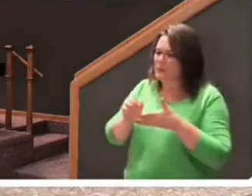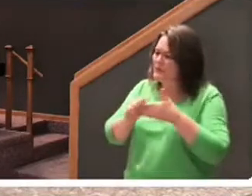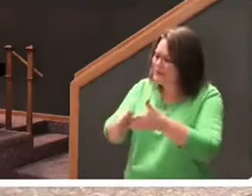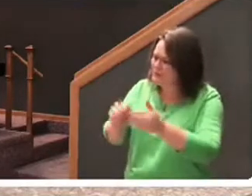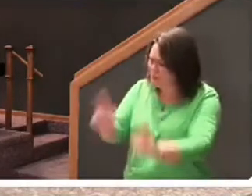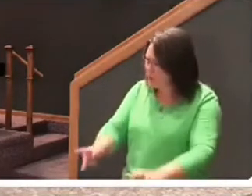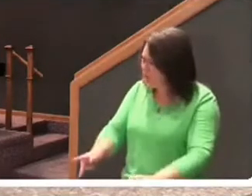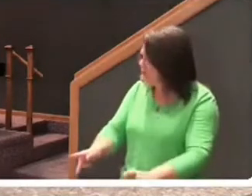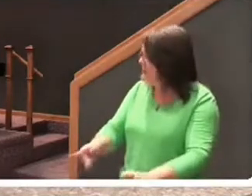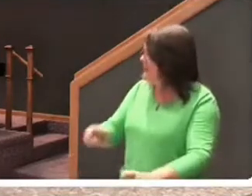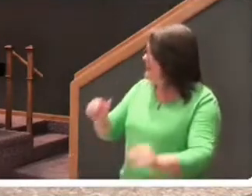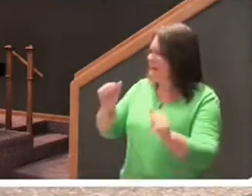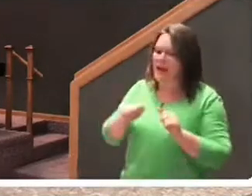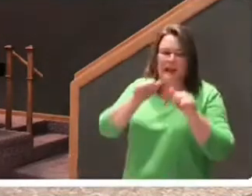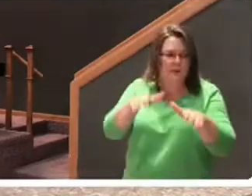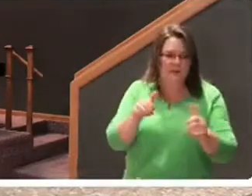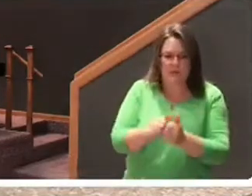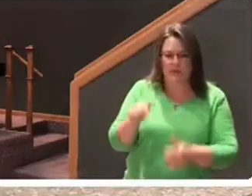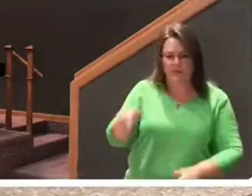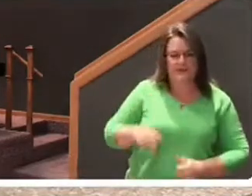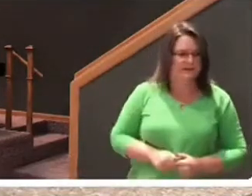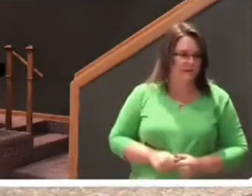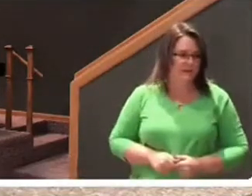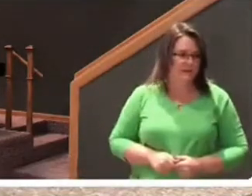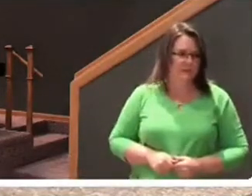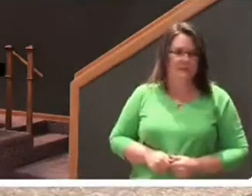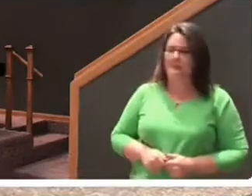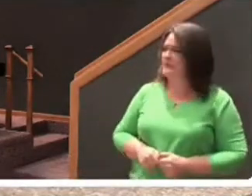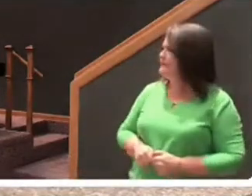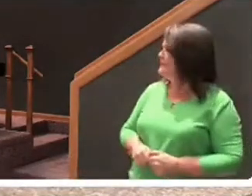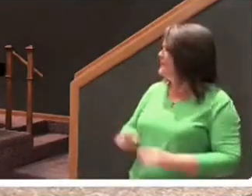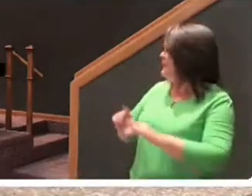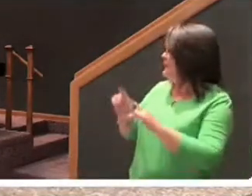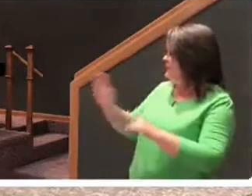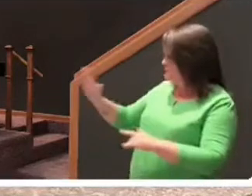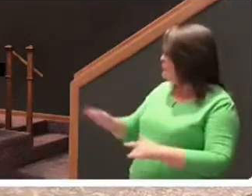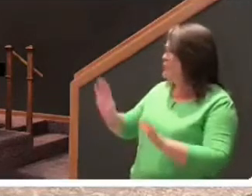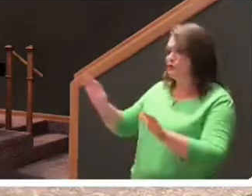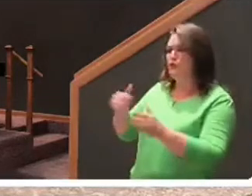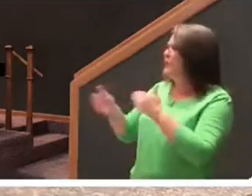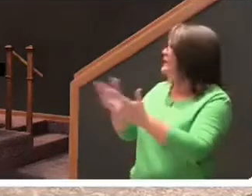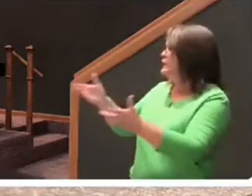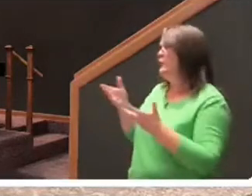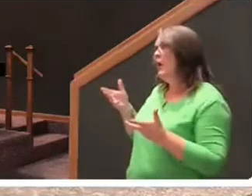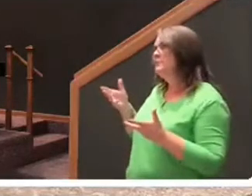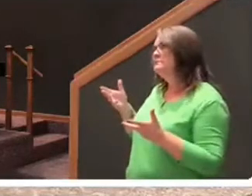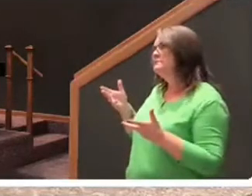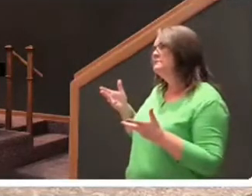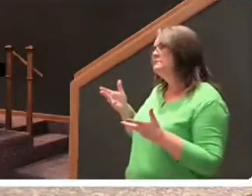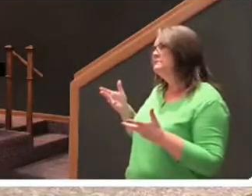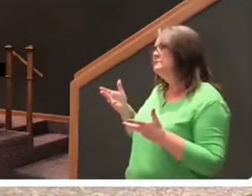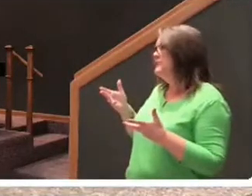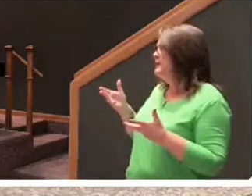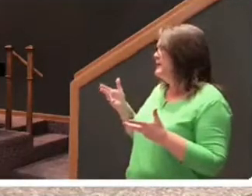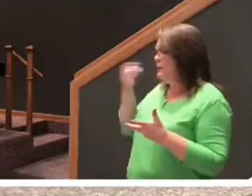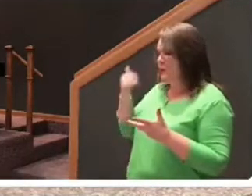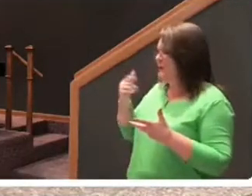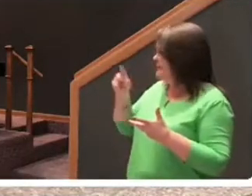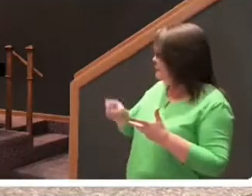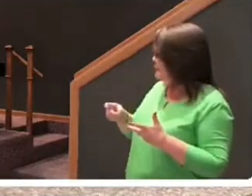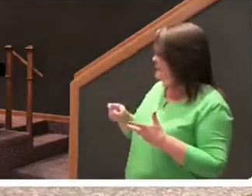somebody that I can bless with this. But it's yours. Do with it as you wish. Consume it if you need